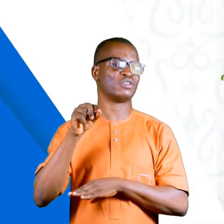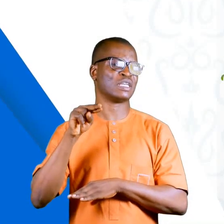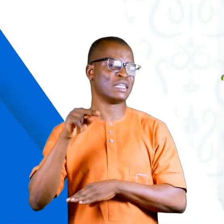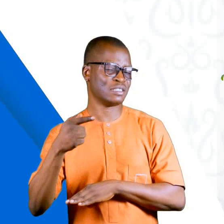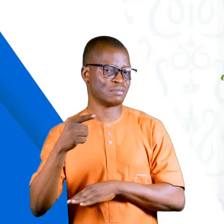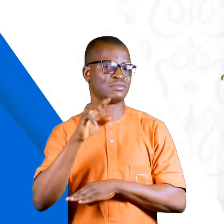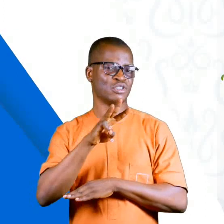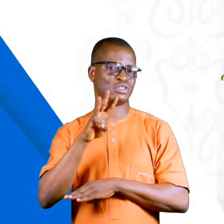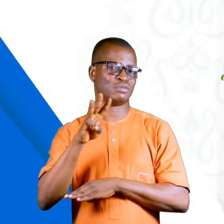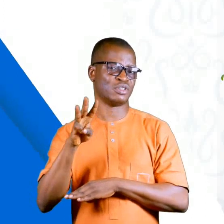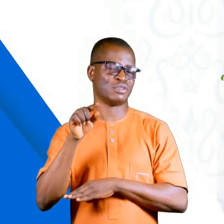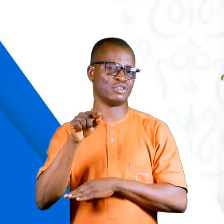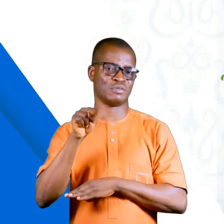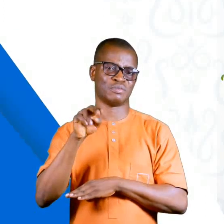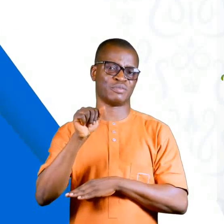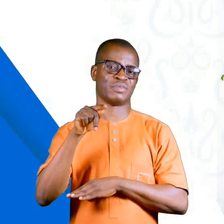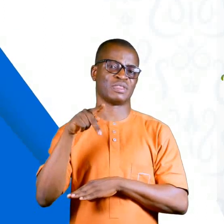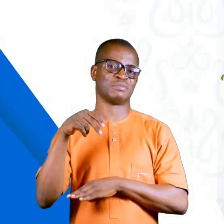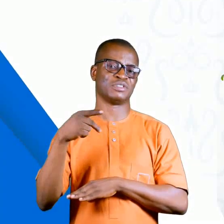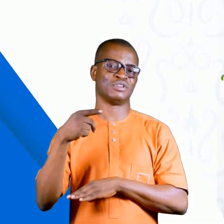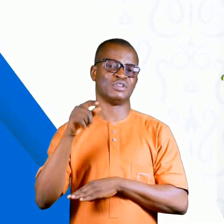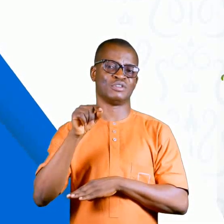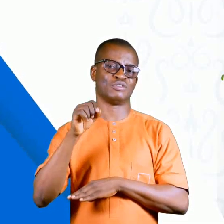info@naptip.gov.ng. Visit our website